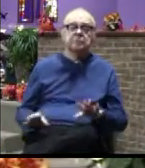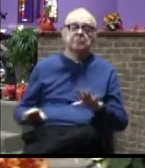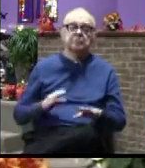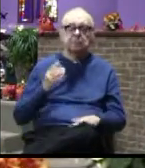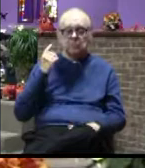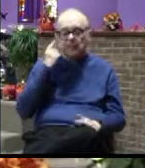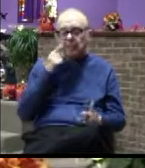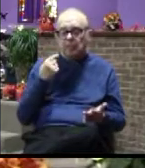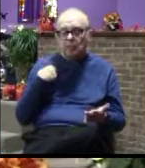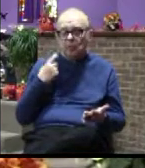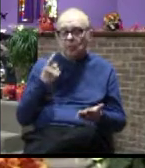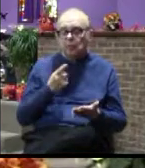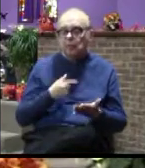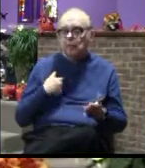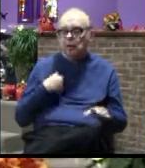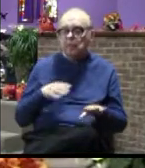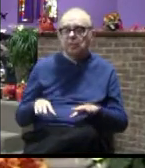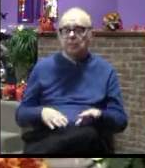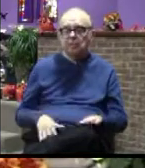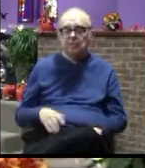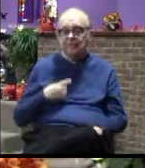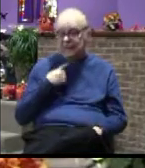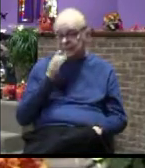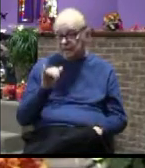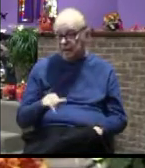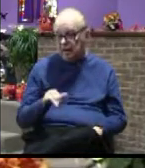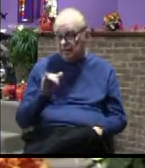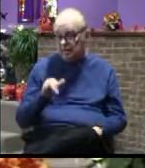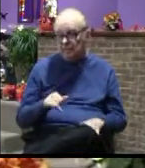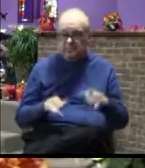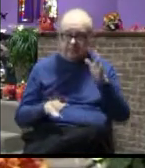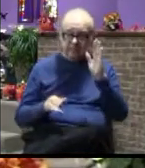Did he know what I was going to do? Oh, yeah.